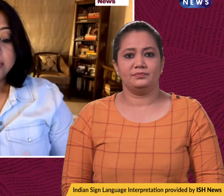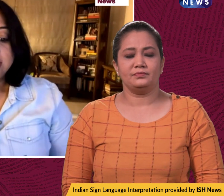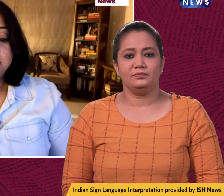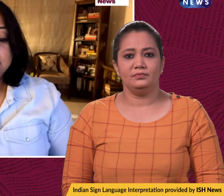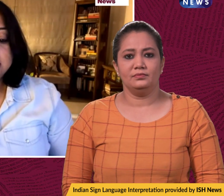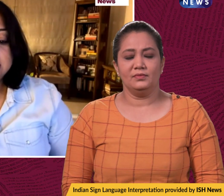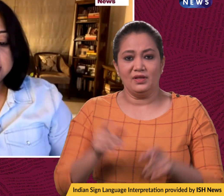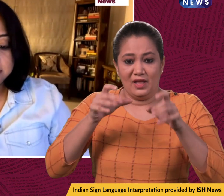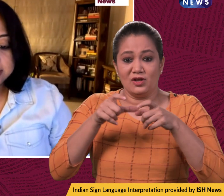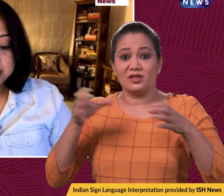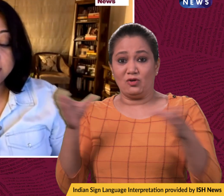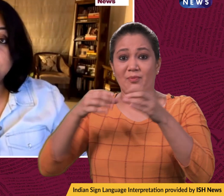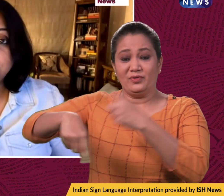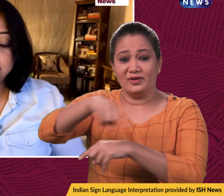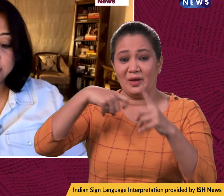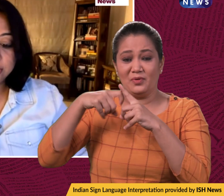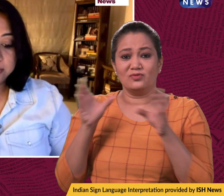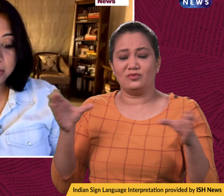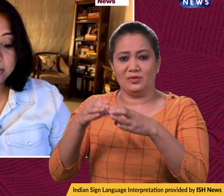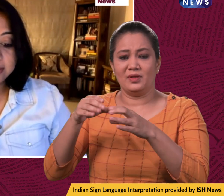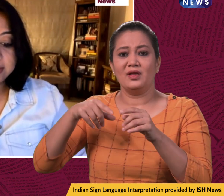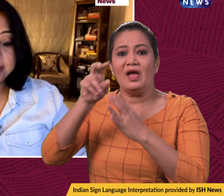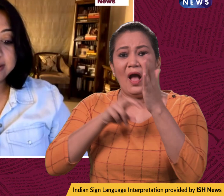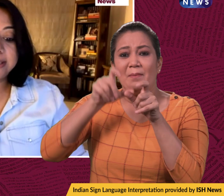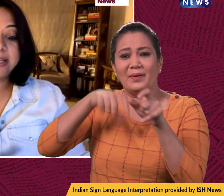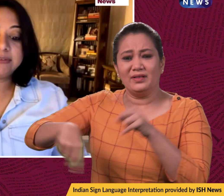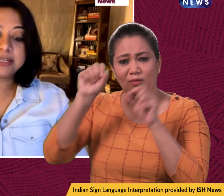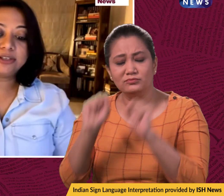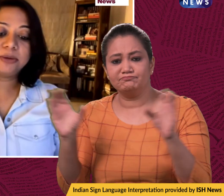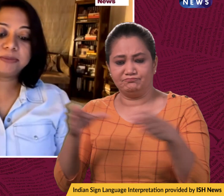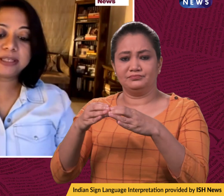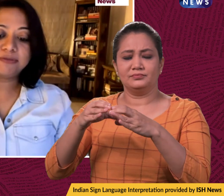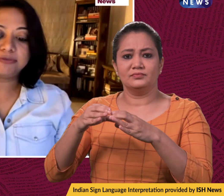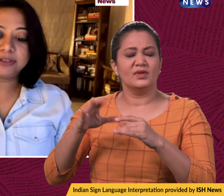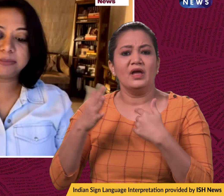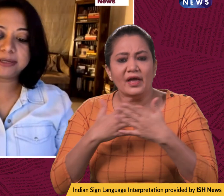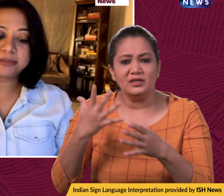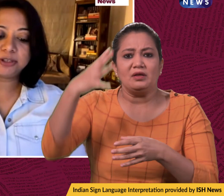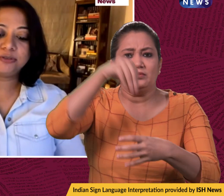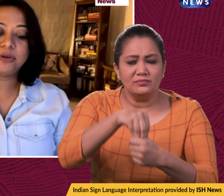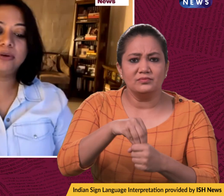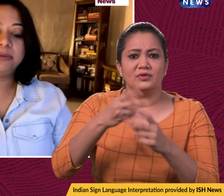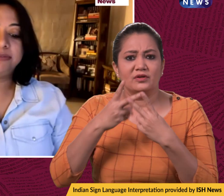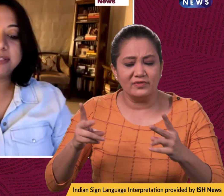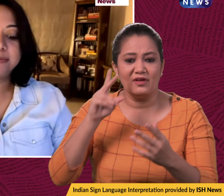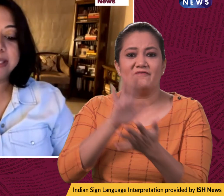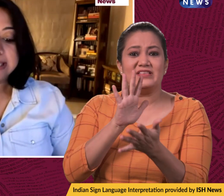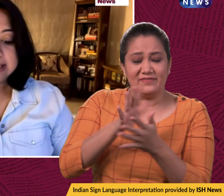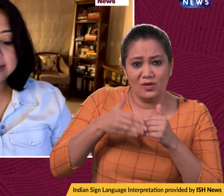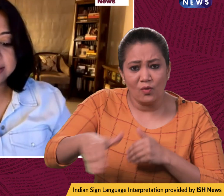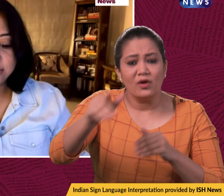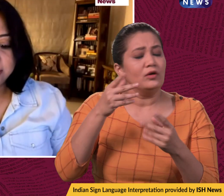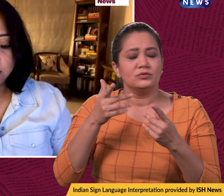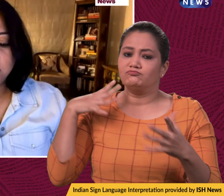The Konya community, then in the meantime, to which the villagers belonged, have said that they have decided to abstain from further participation of the Hornbill Festival.